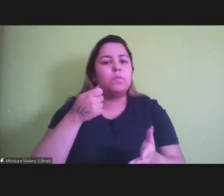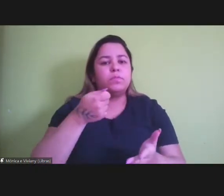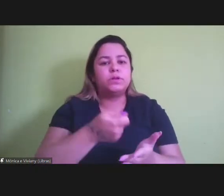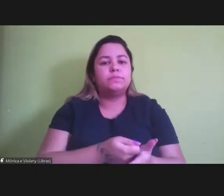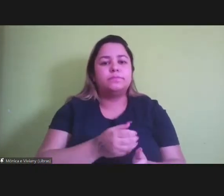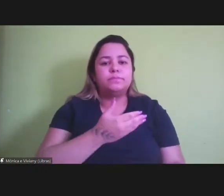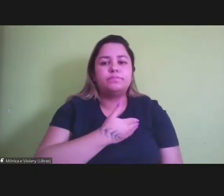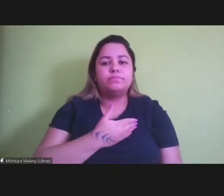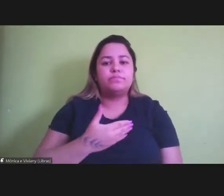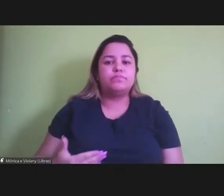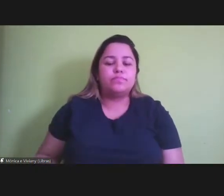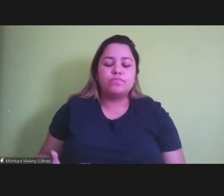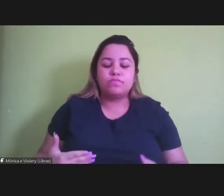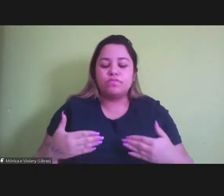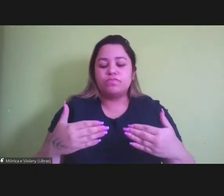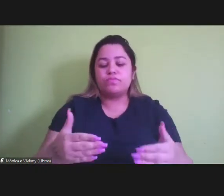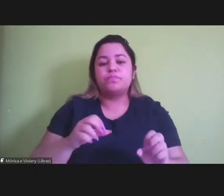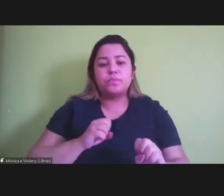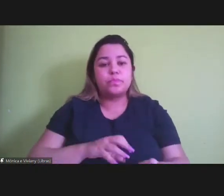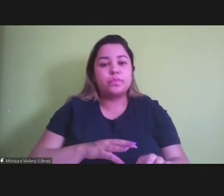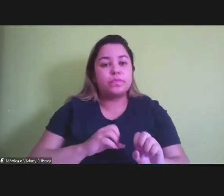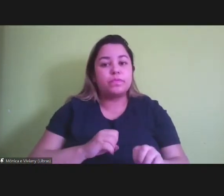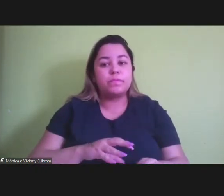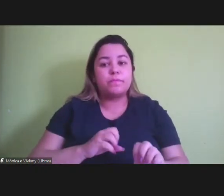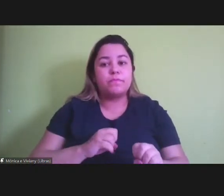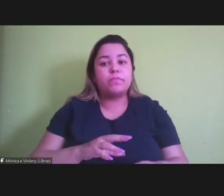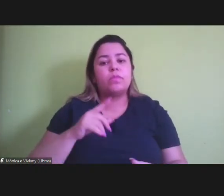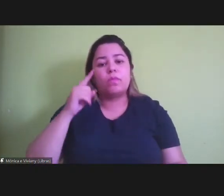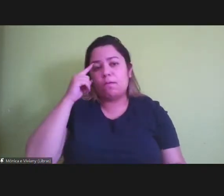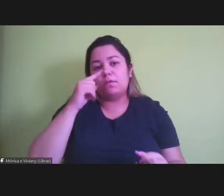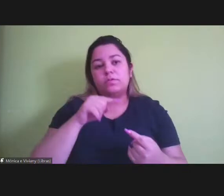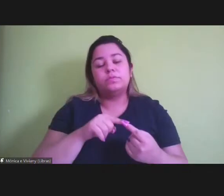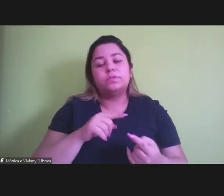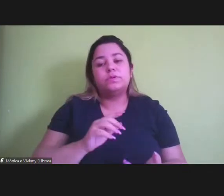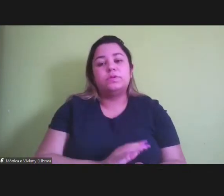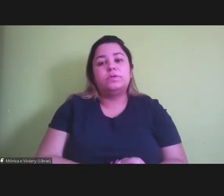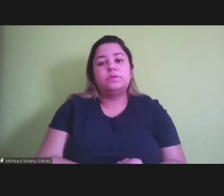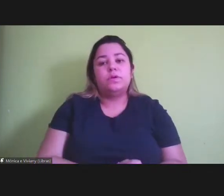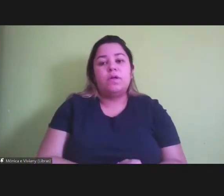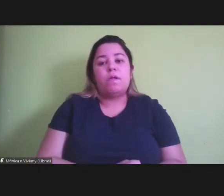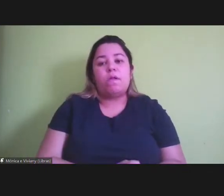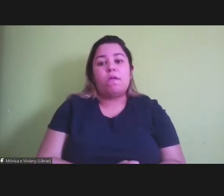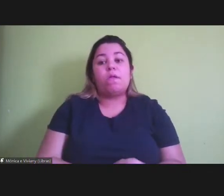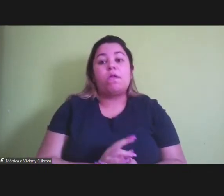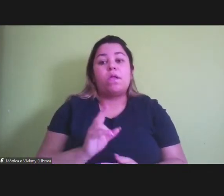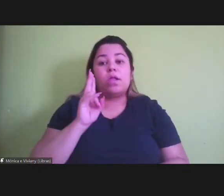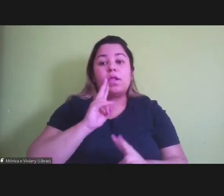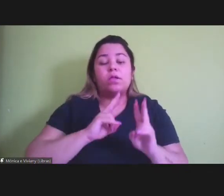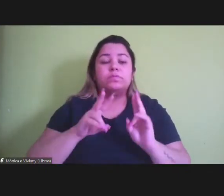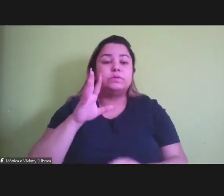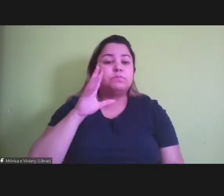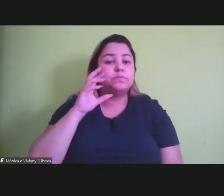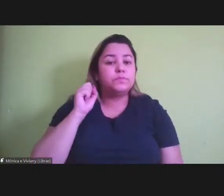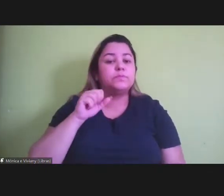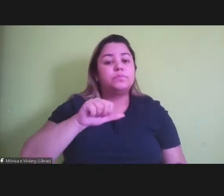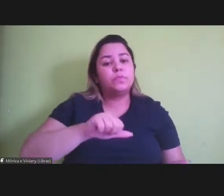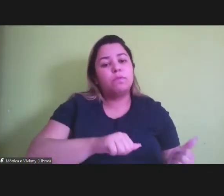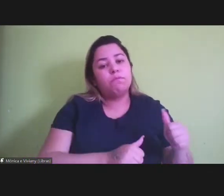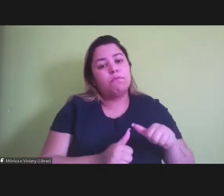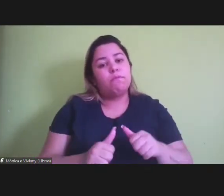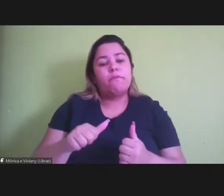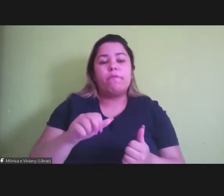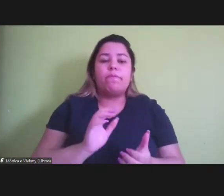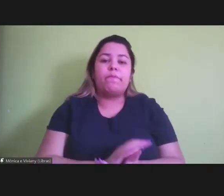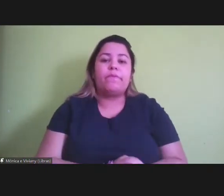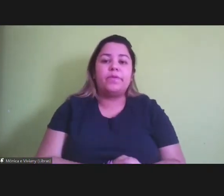not obligate the federal government, the Ministry of Education, to agree with what we say. So what we have been seeing and hearing from